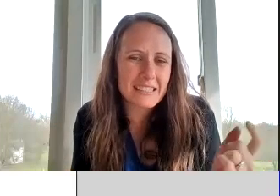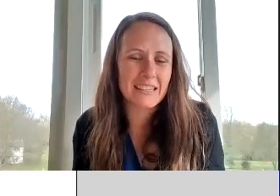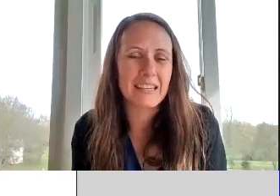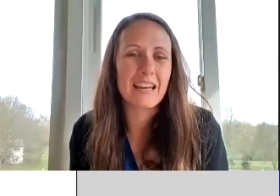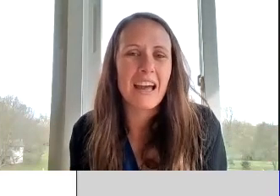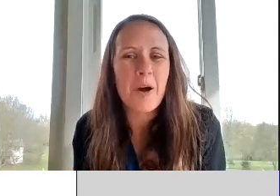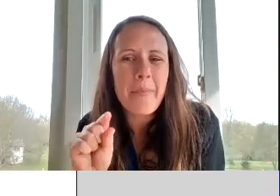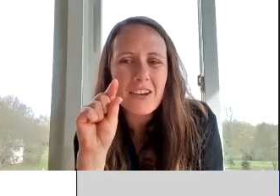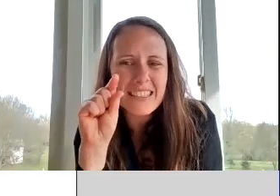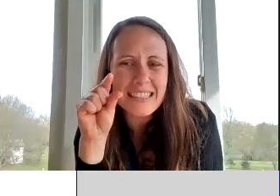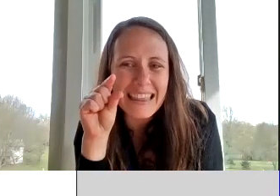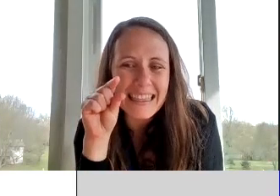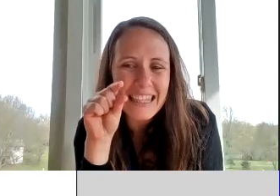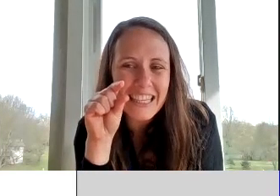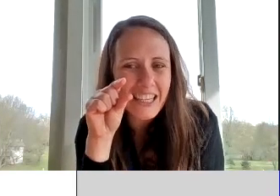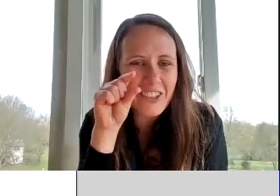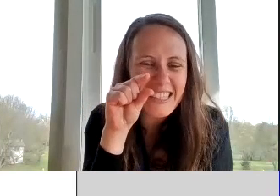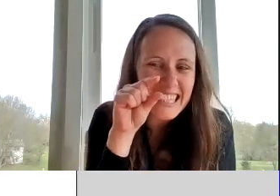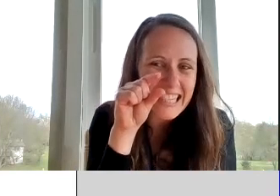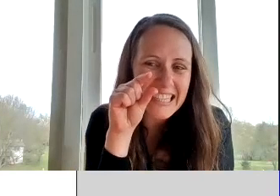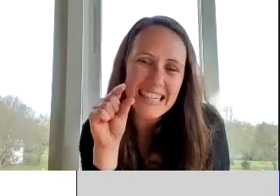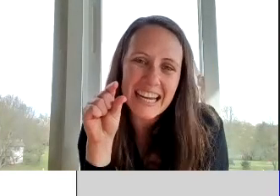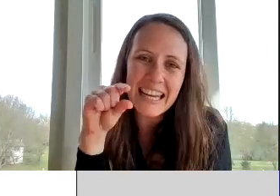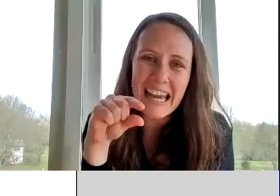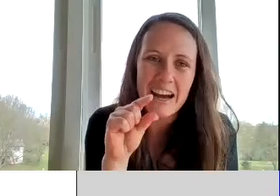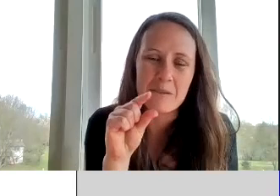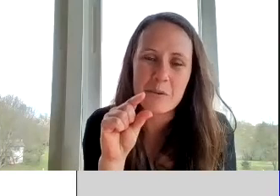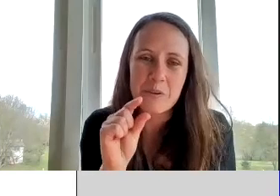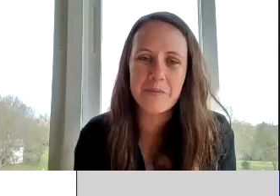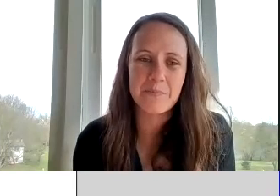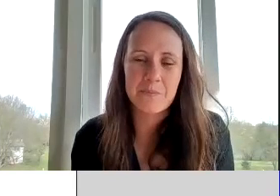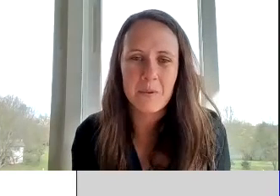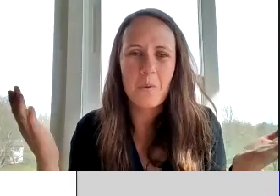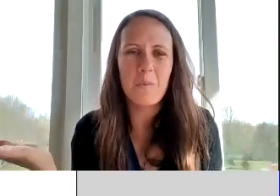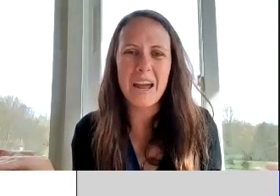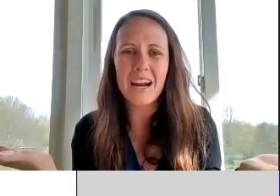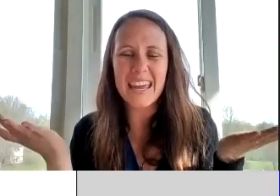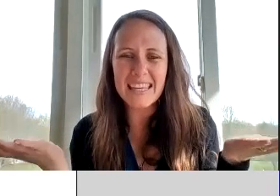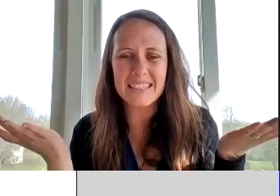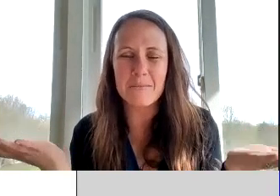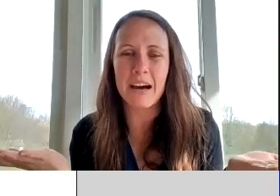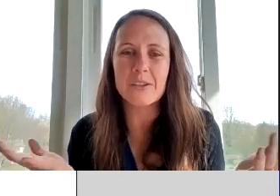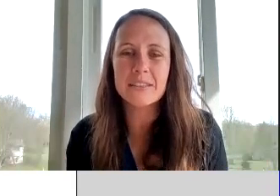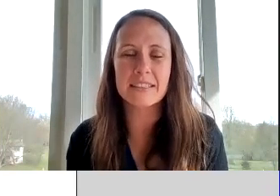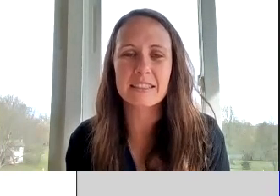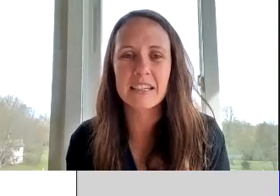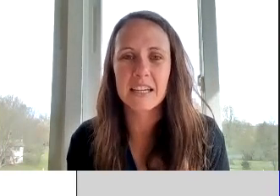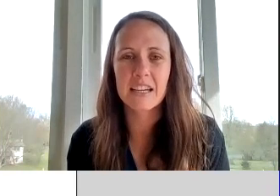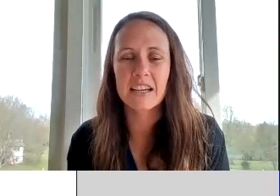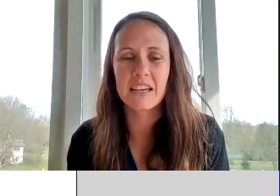mouse? A mouse is a little teeny tiny animal. Where is the